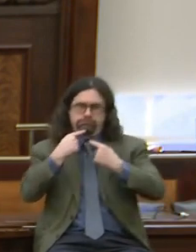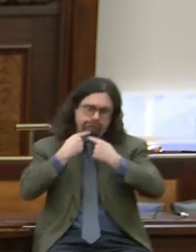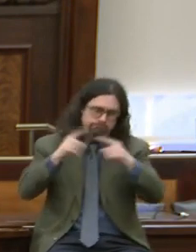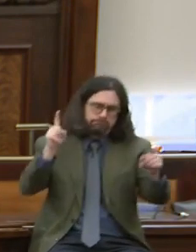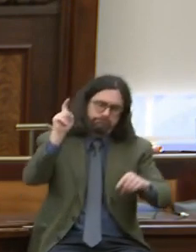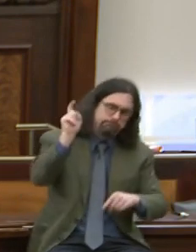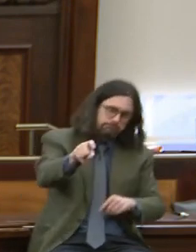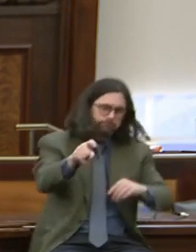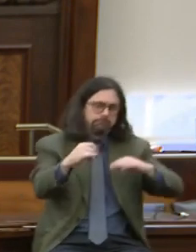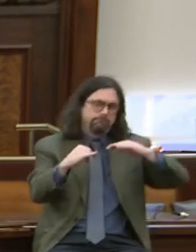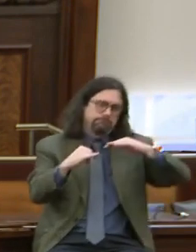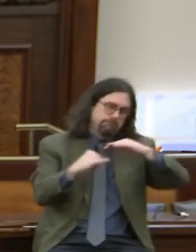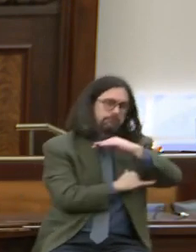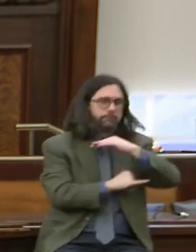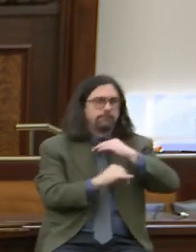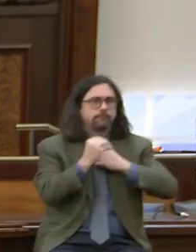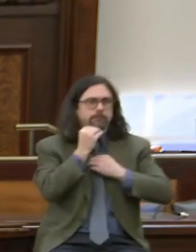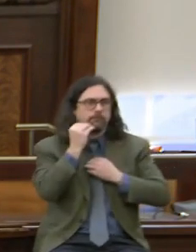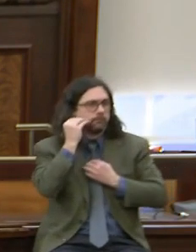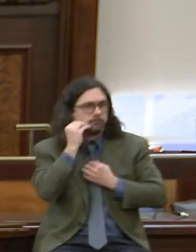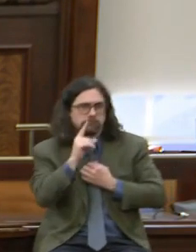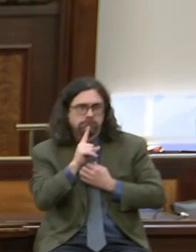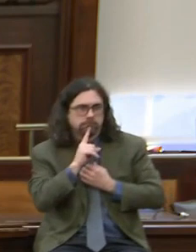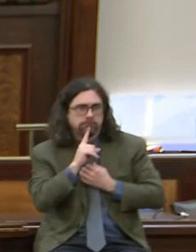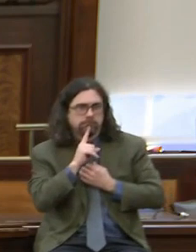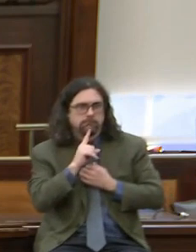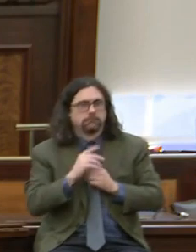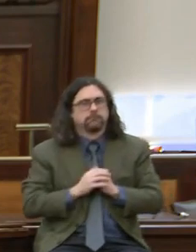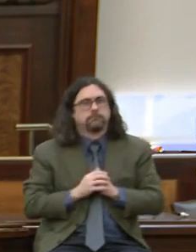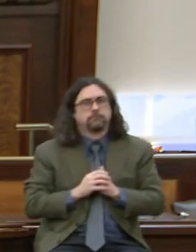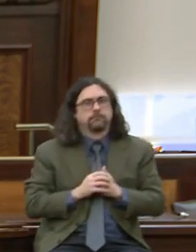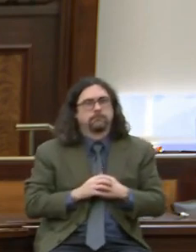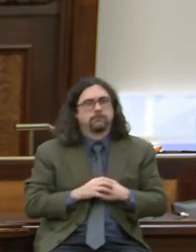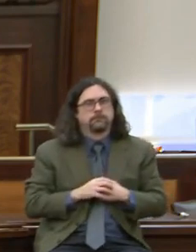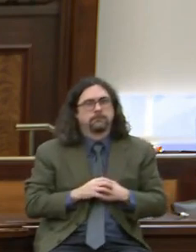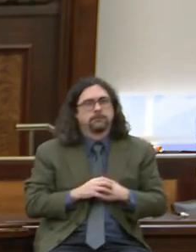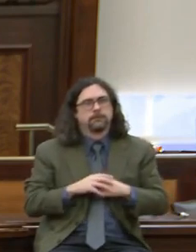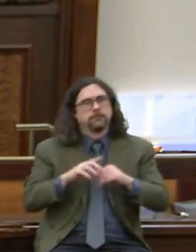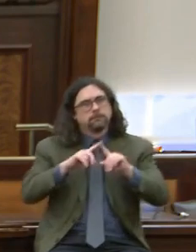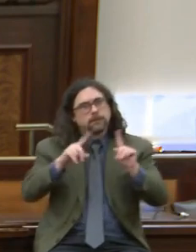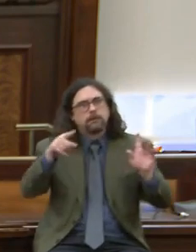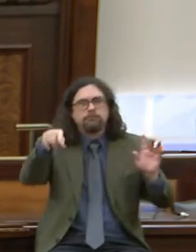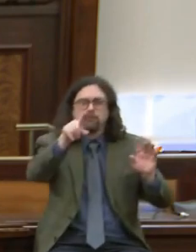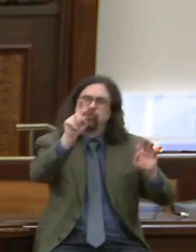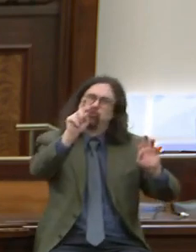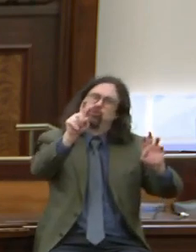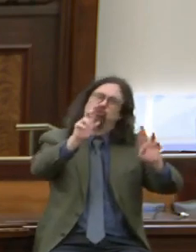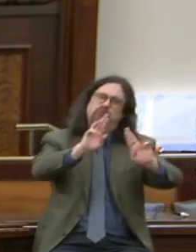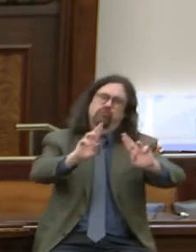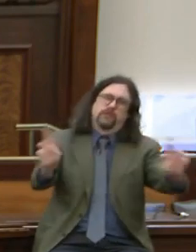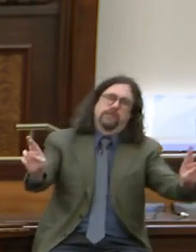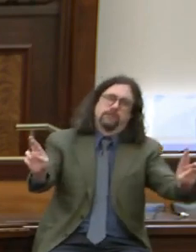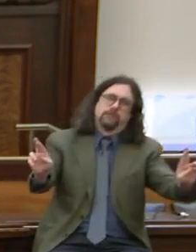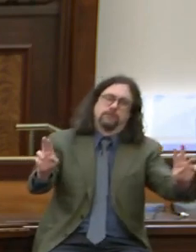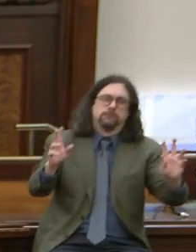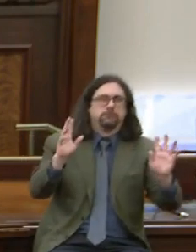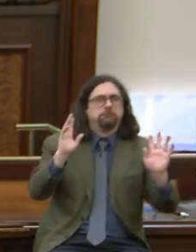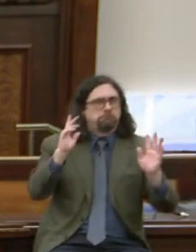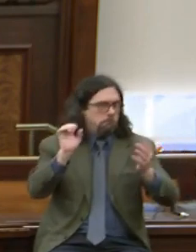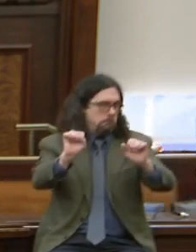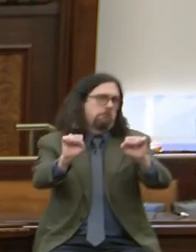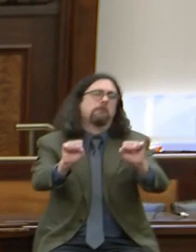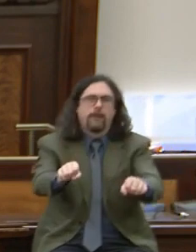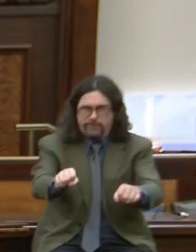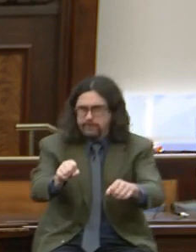should be prepared right now for the possibility of a shelter-in-place order. It has